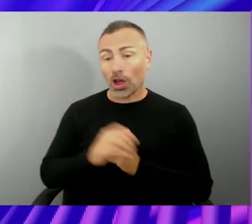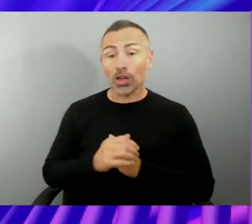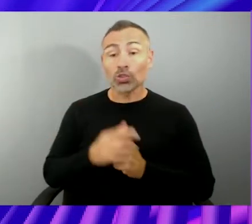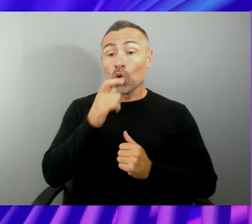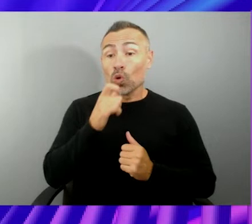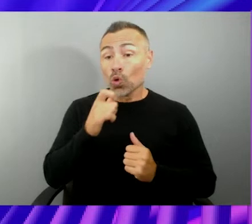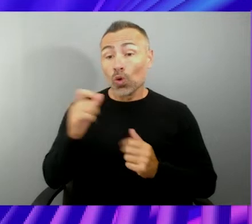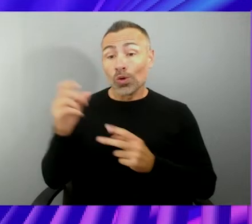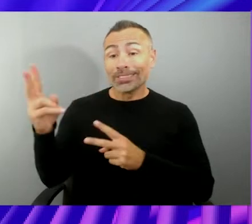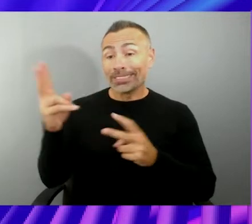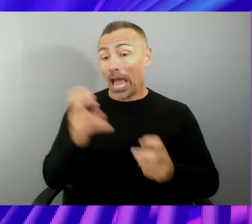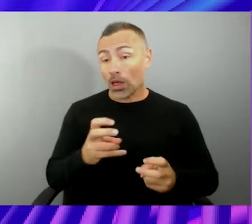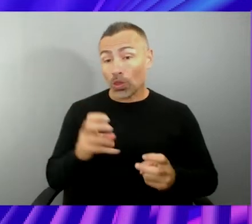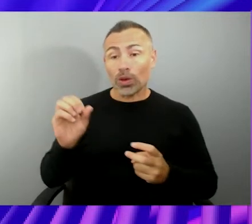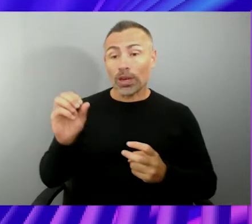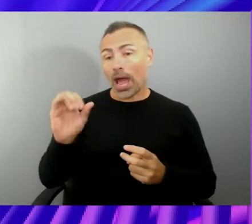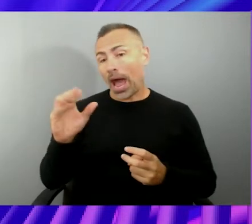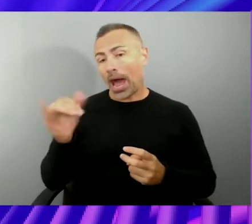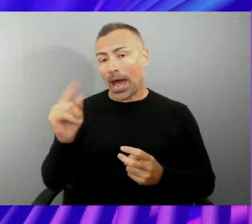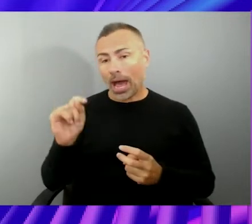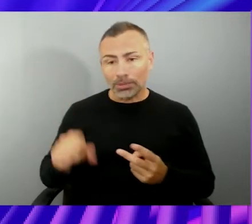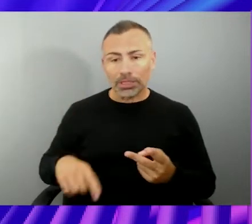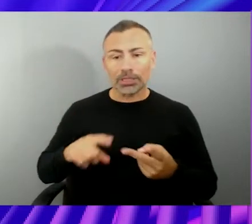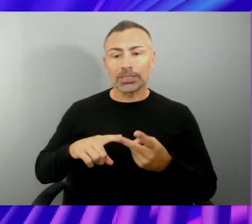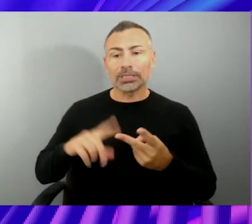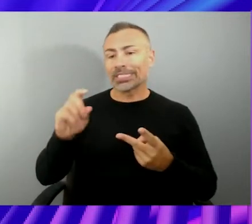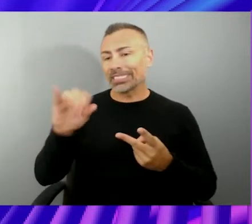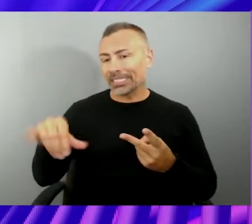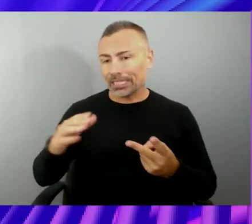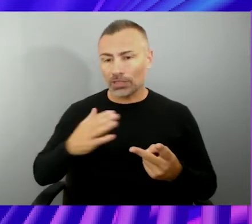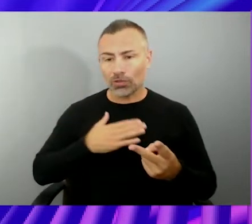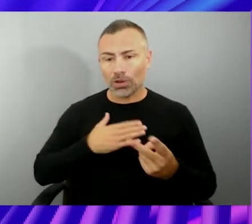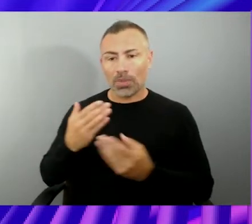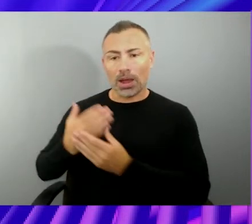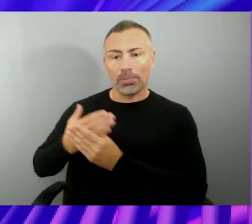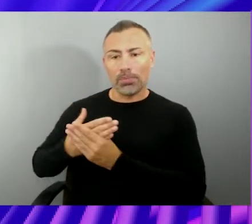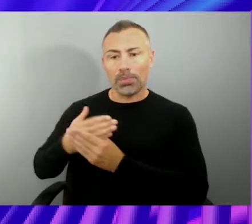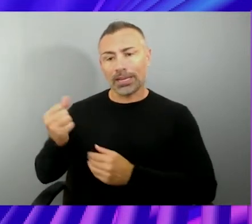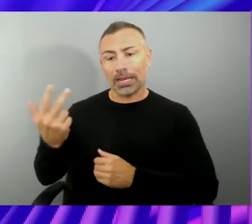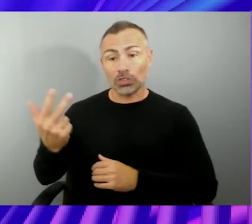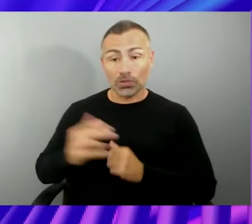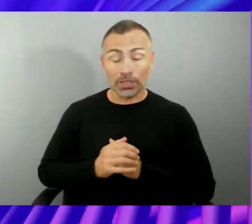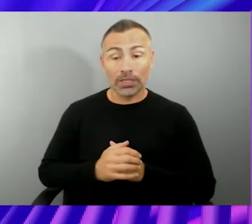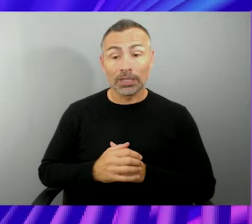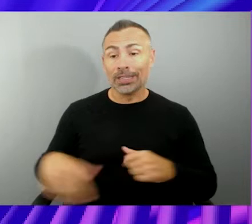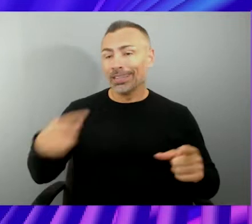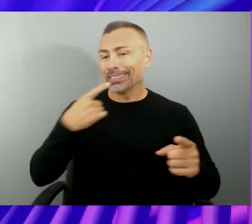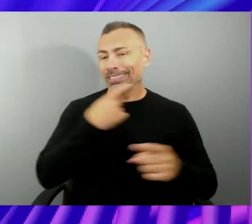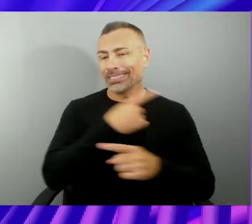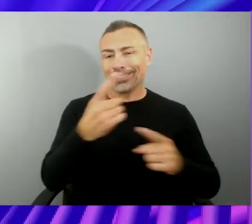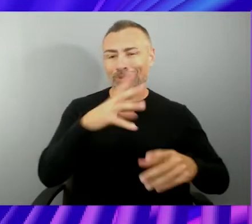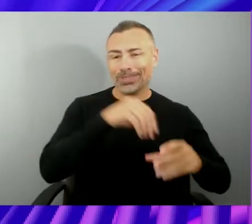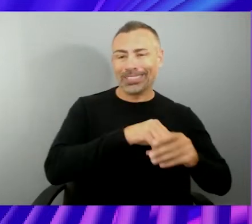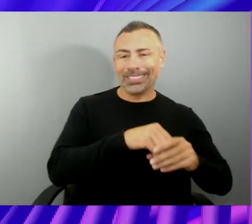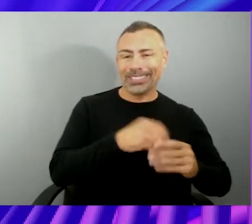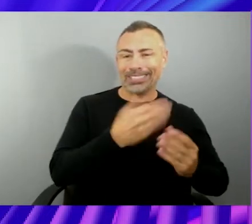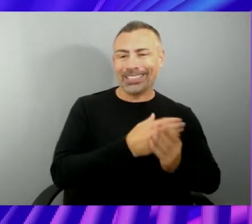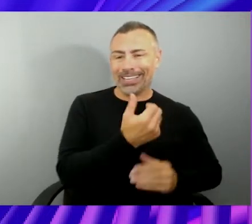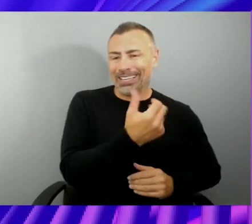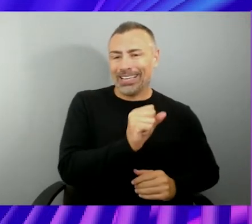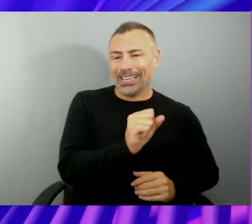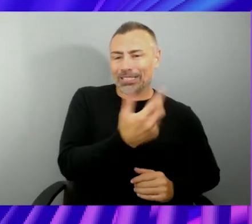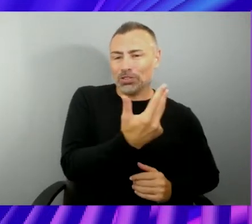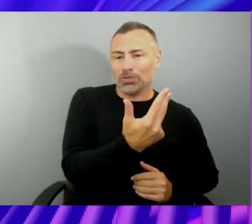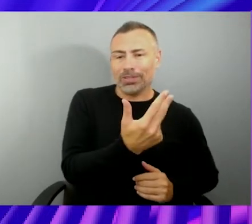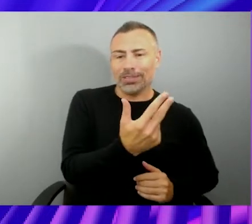bucket. As I mentioned before, S3, there's no cool button. I can't just click create Athena table. So when we look at that,